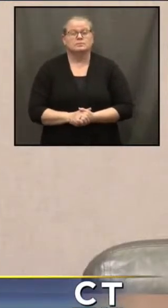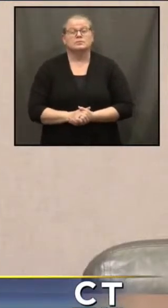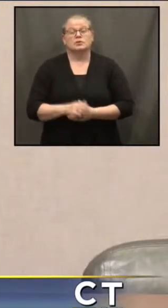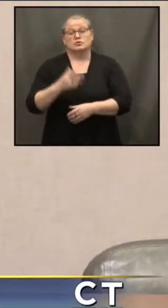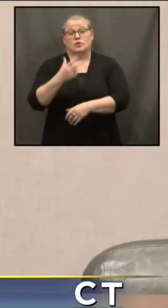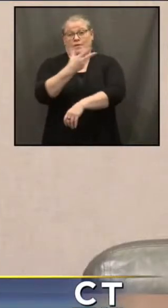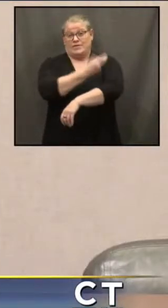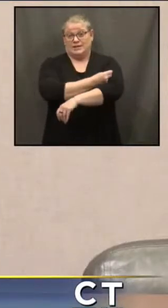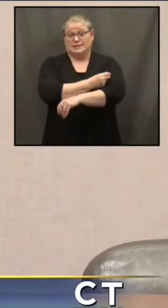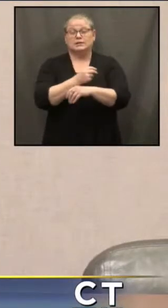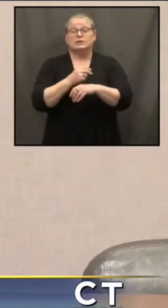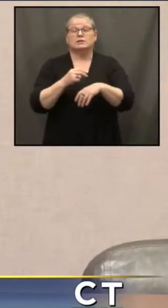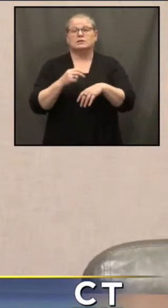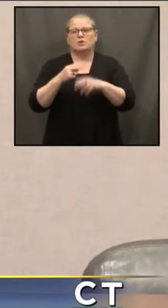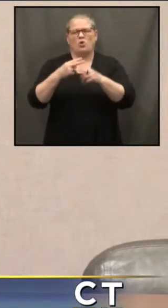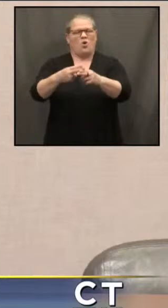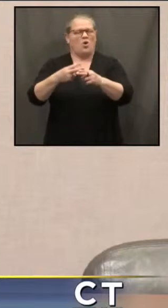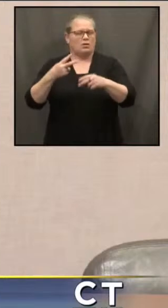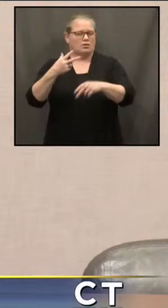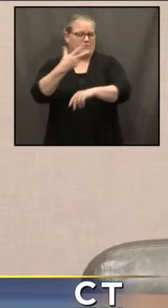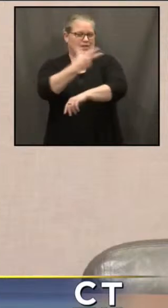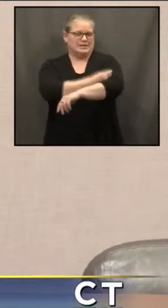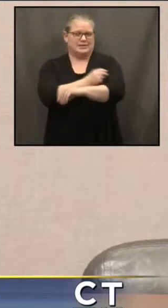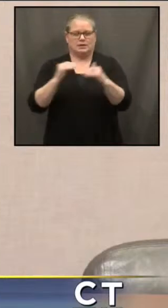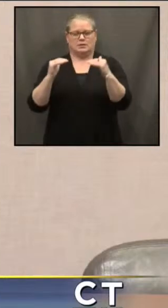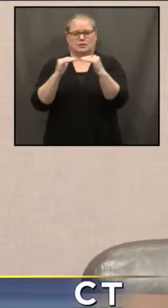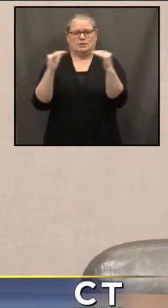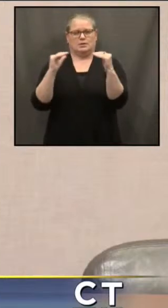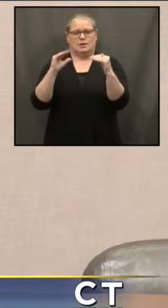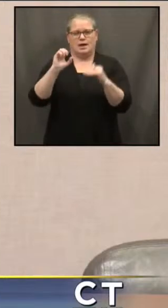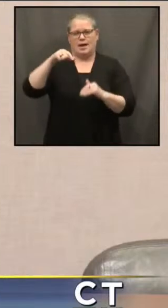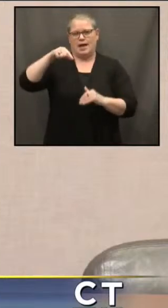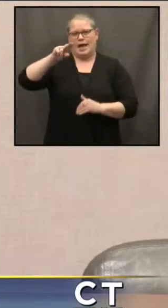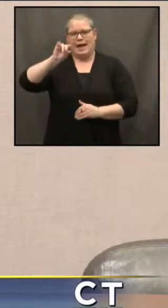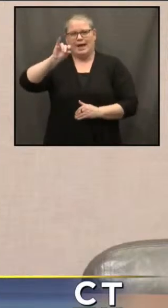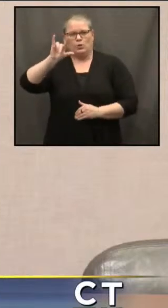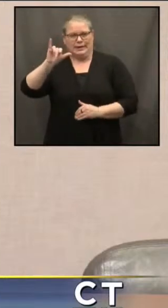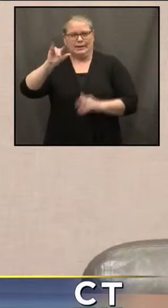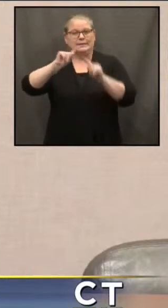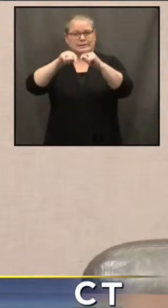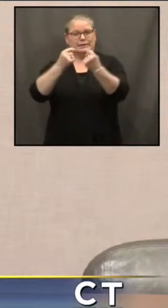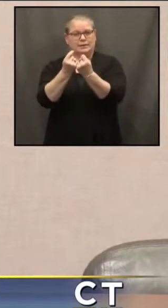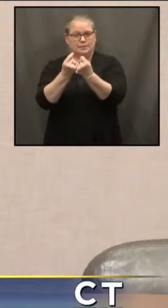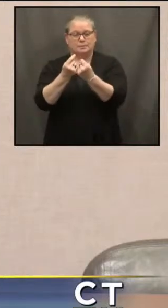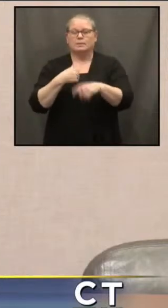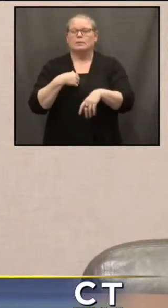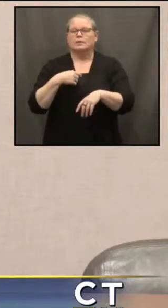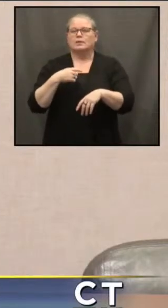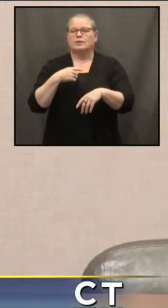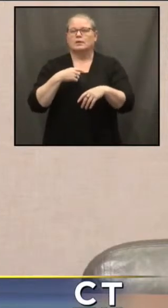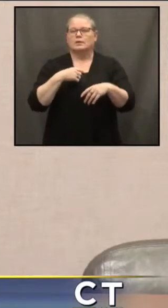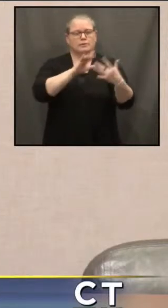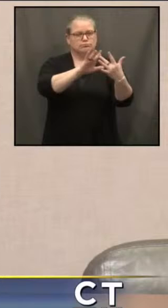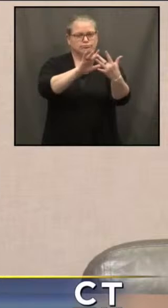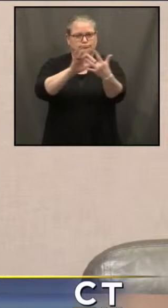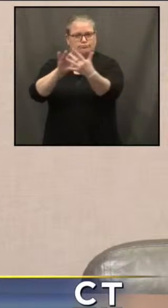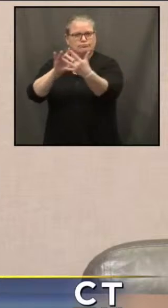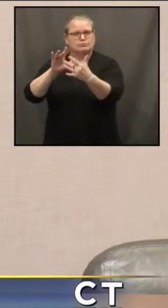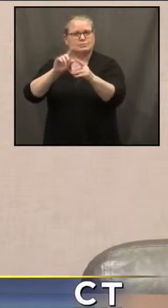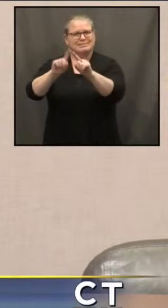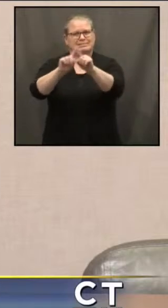team that has been working with our communities to be able to bring our DPH